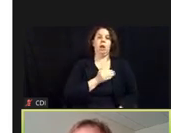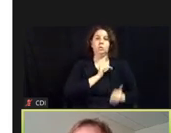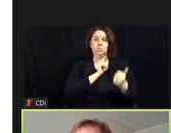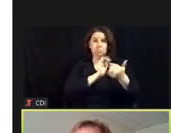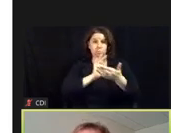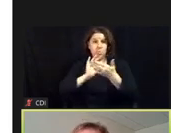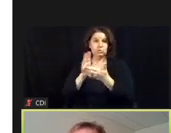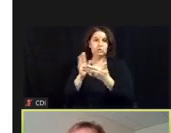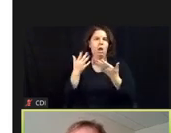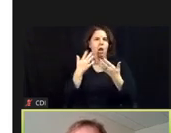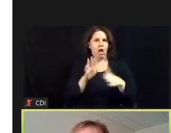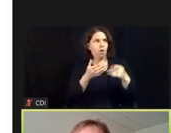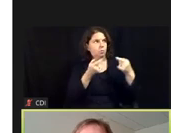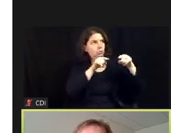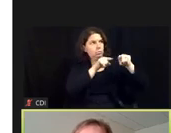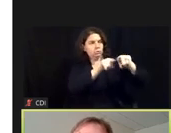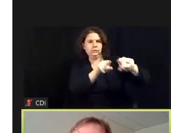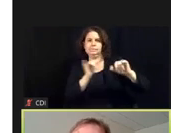communities. Next, please.